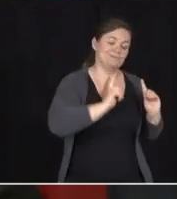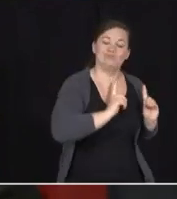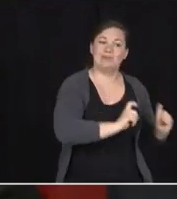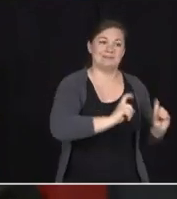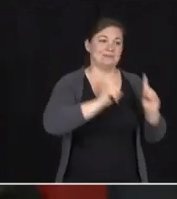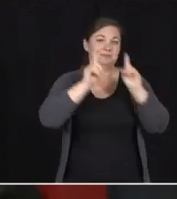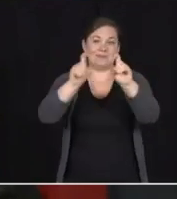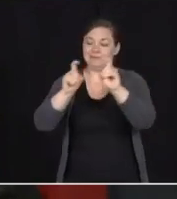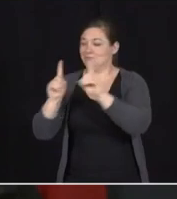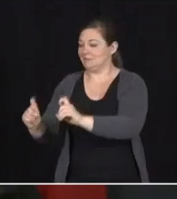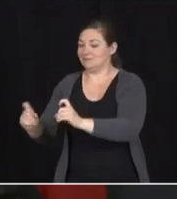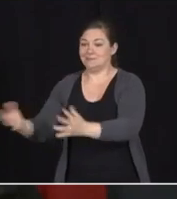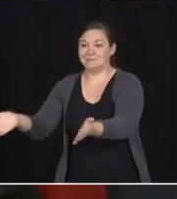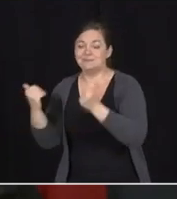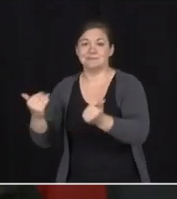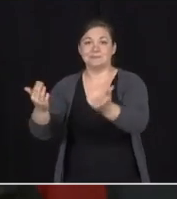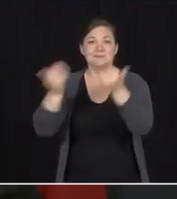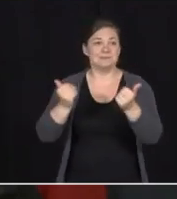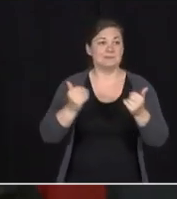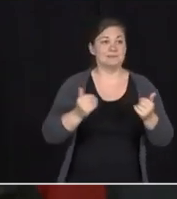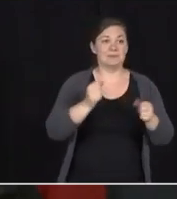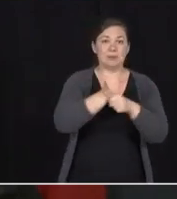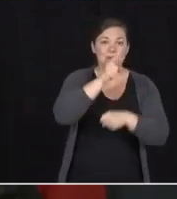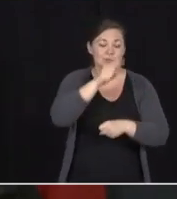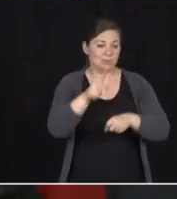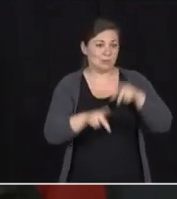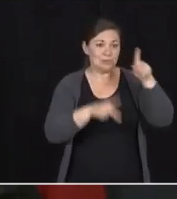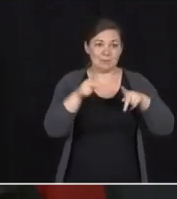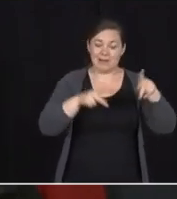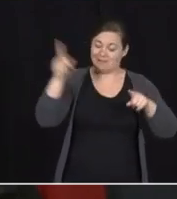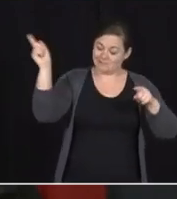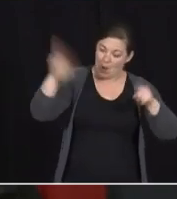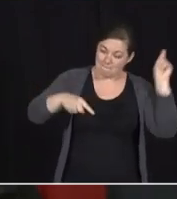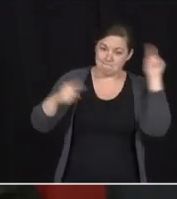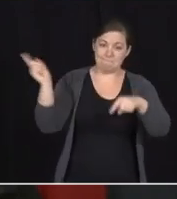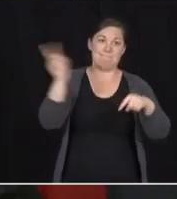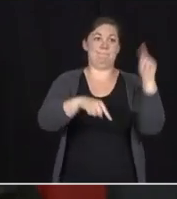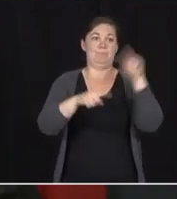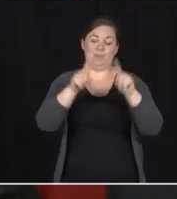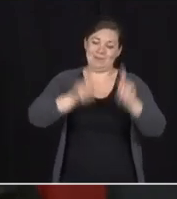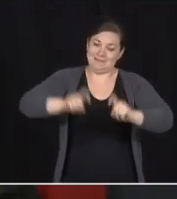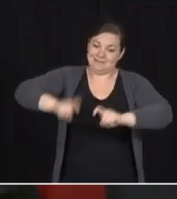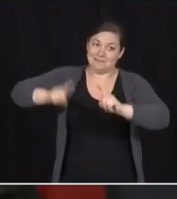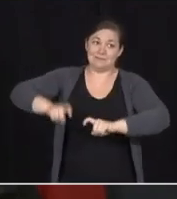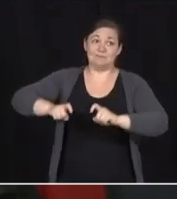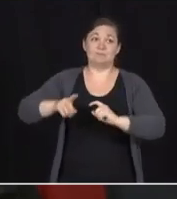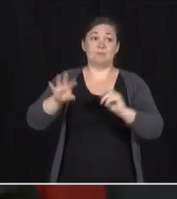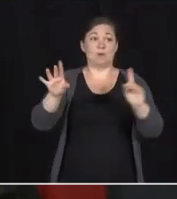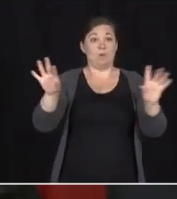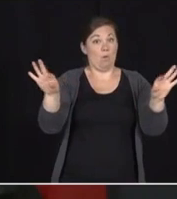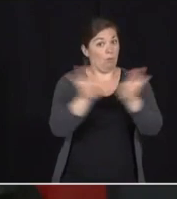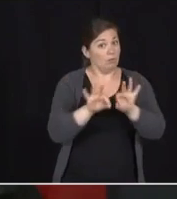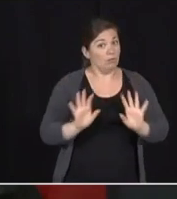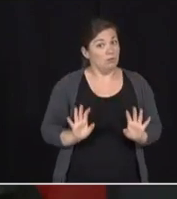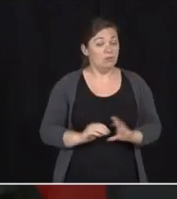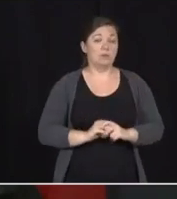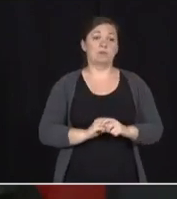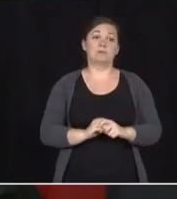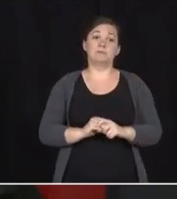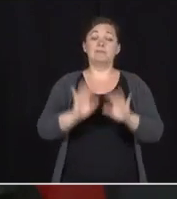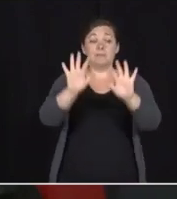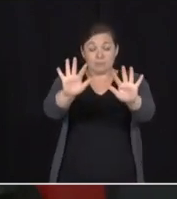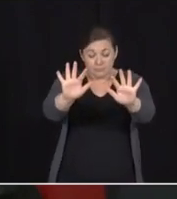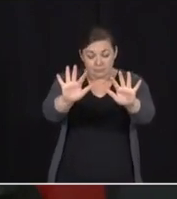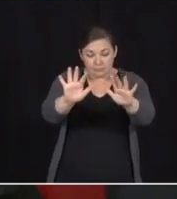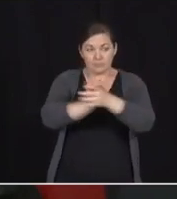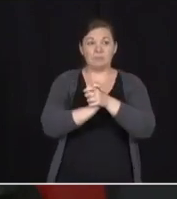the hot spots are, get them tested. It's absolutely critical. At the end of the day, and I got to make sure we're